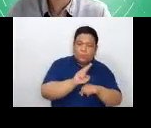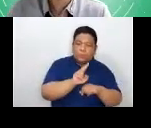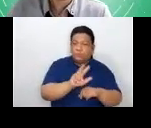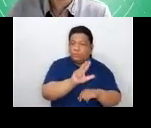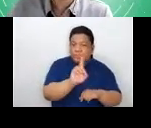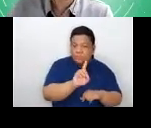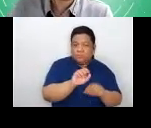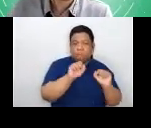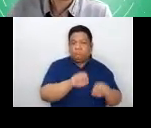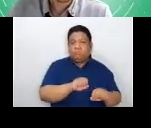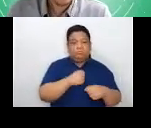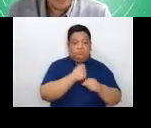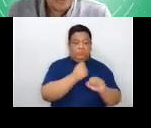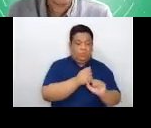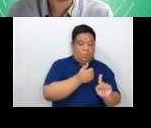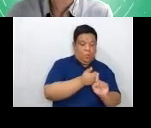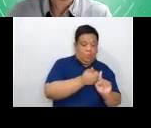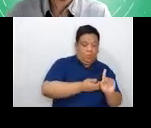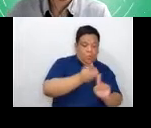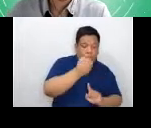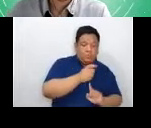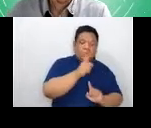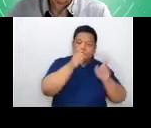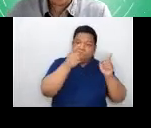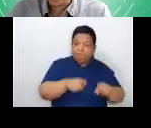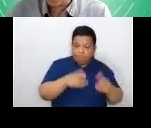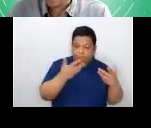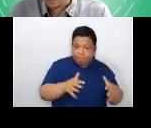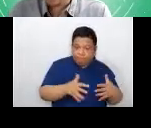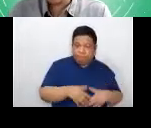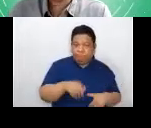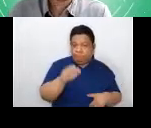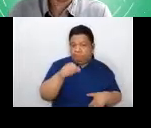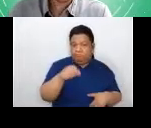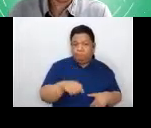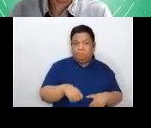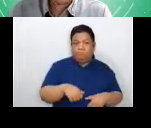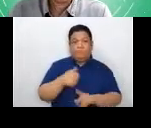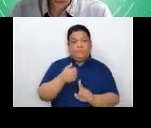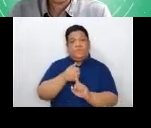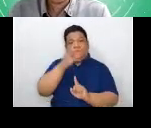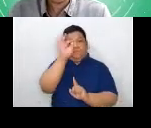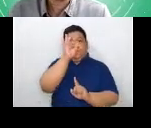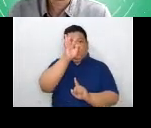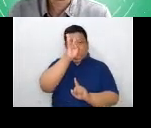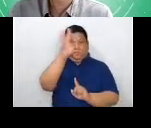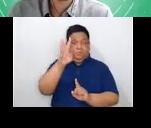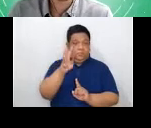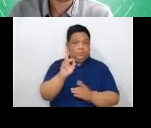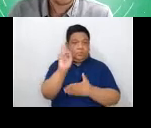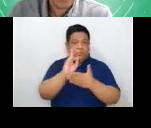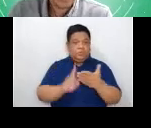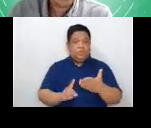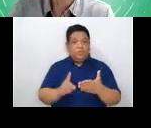actually manufacture their own thing. And indeed, it has happened. A Filipino inventor actually designed the world's